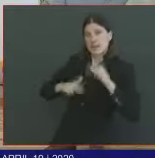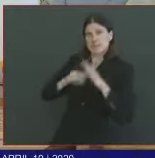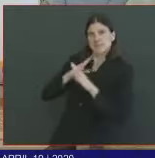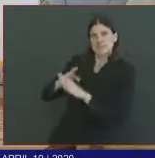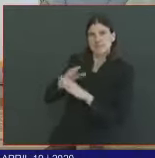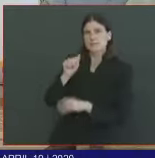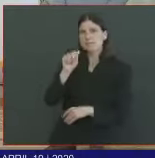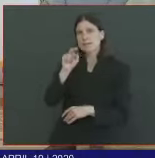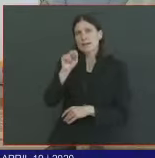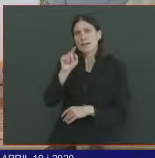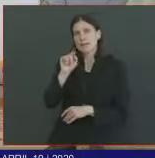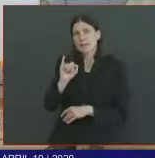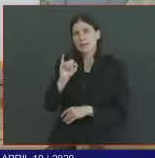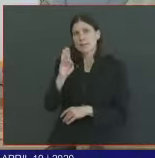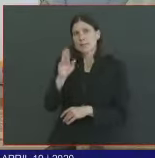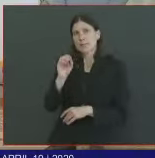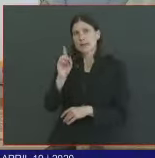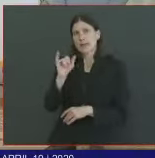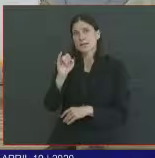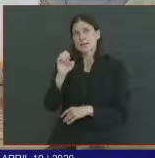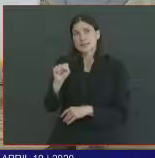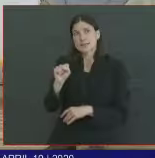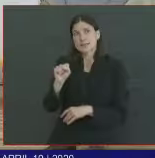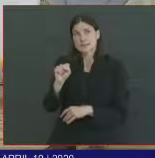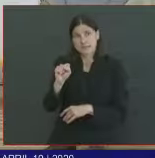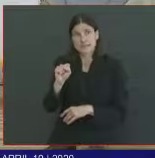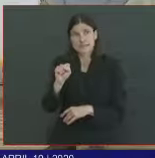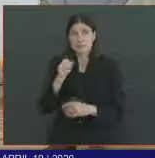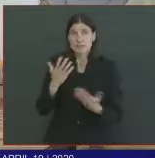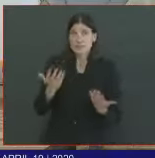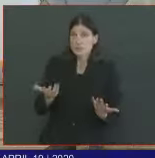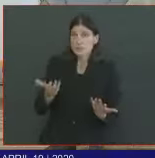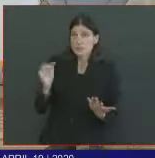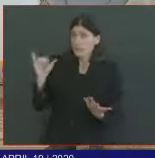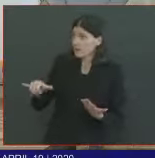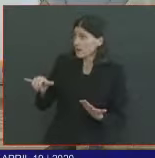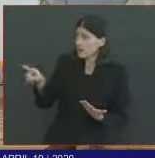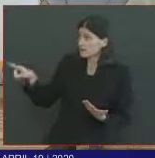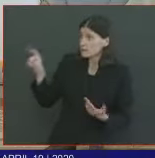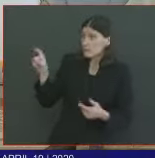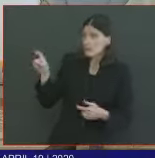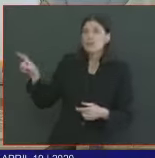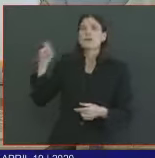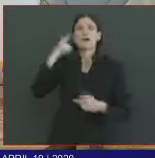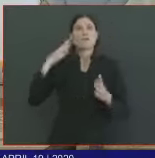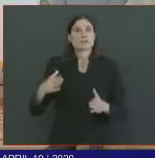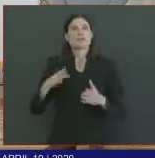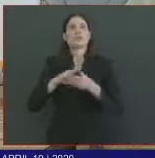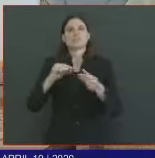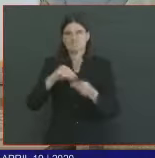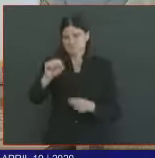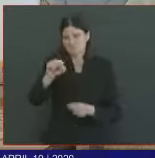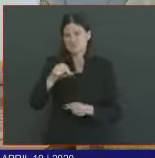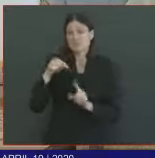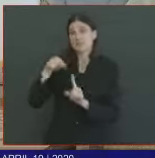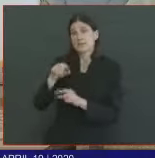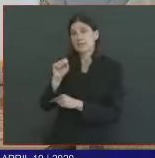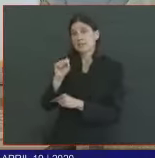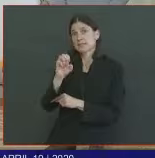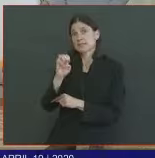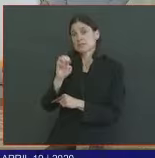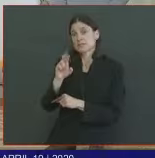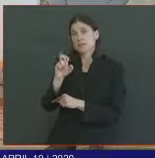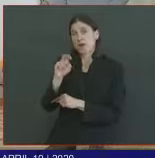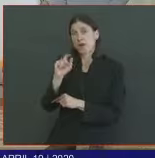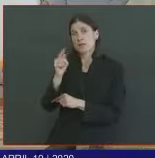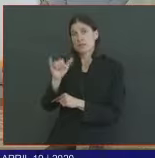We could do the serologic test, or we may just do the diagnostic test of the kind that we're currently using. So one